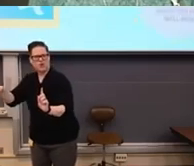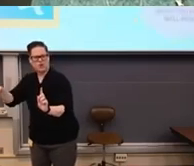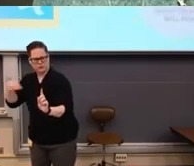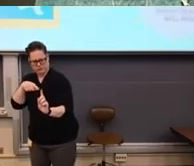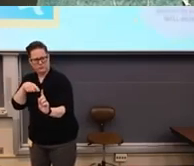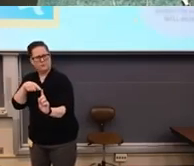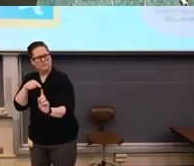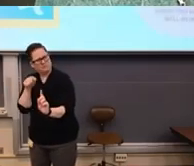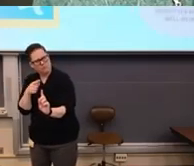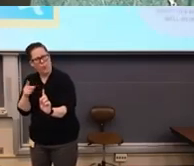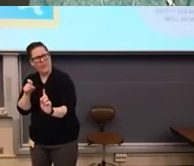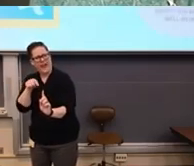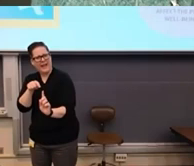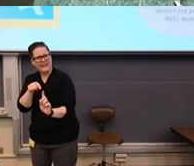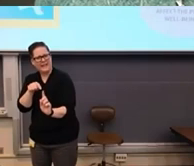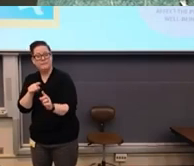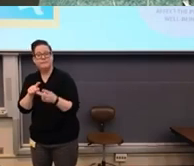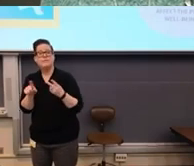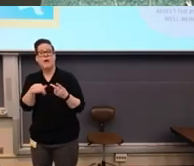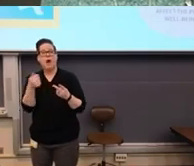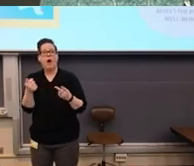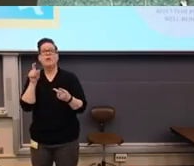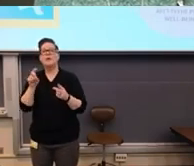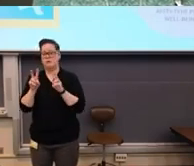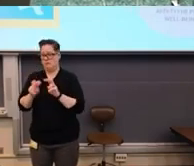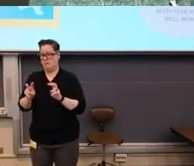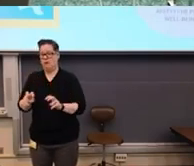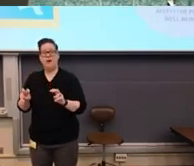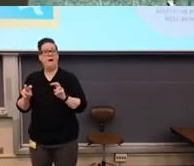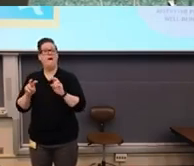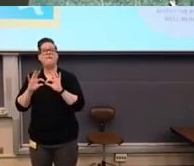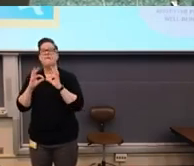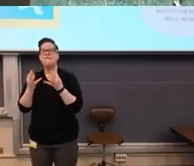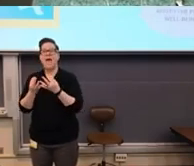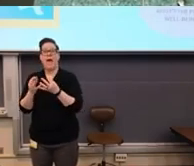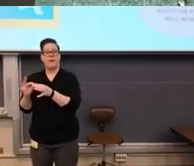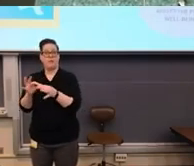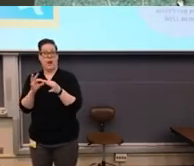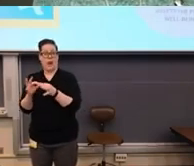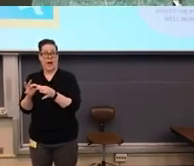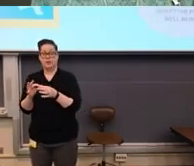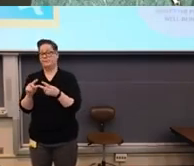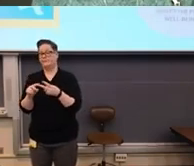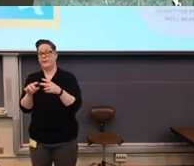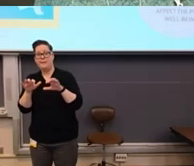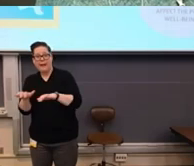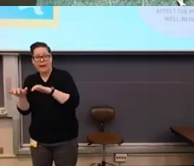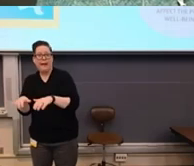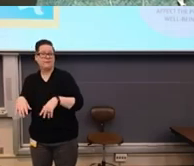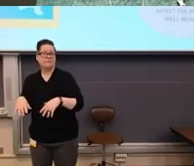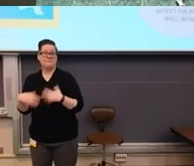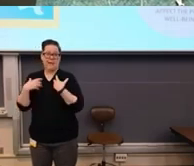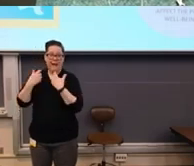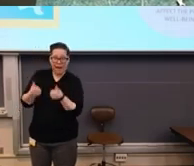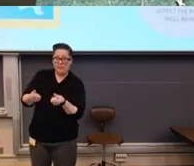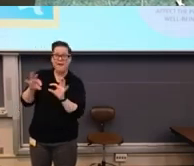the other thing that's missing is an assessment of how family relationships, behaviors, health, and